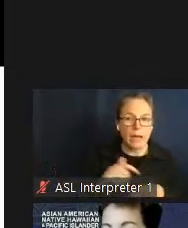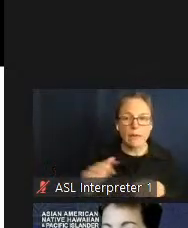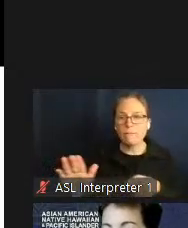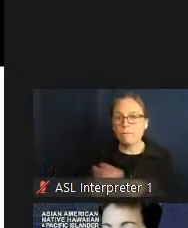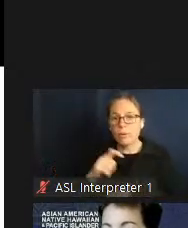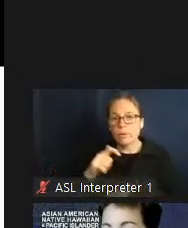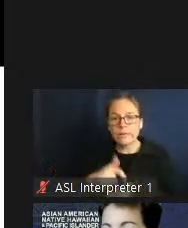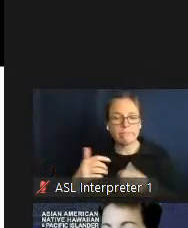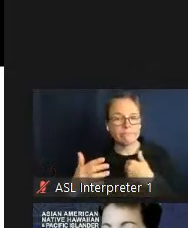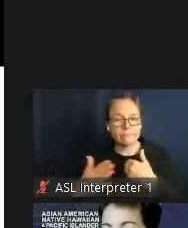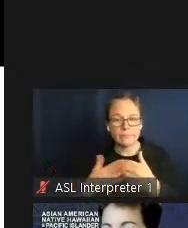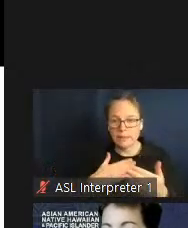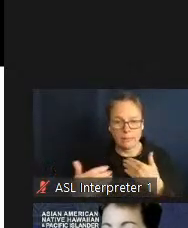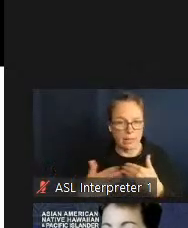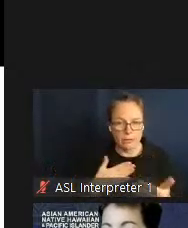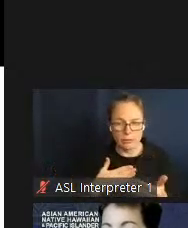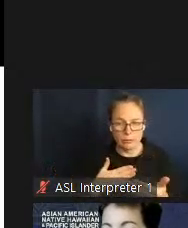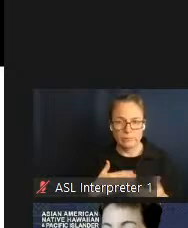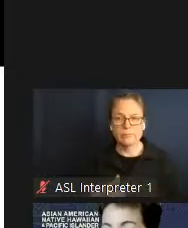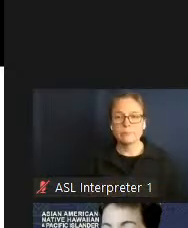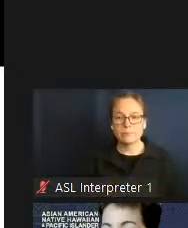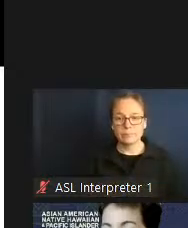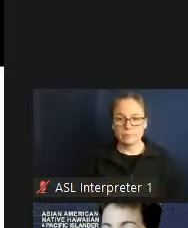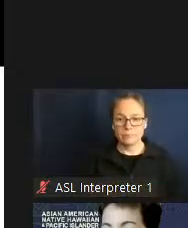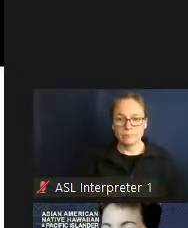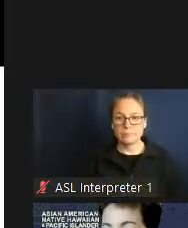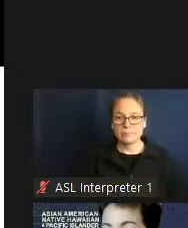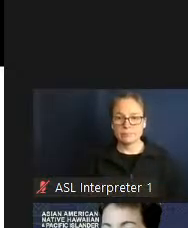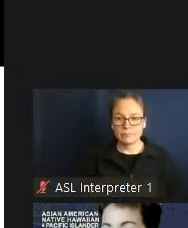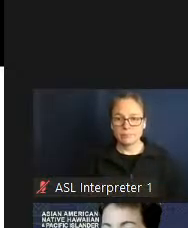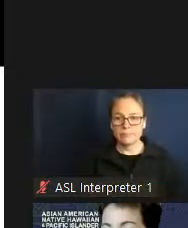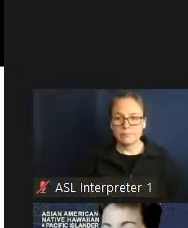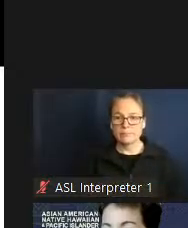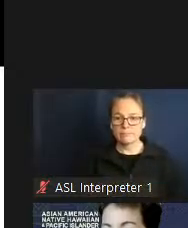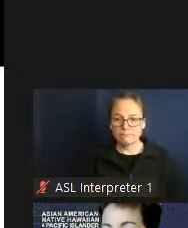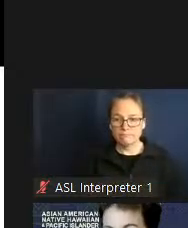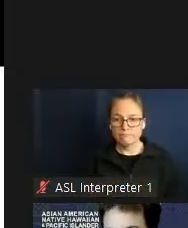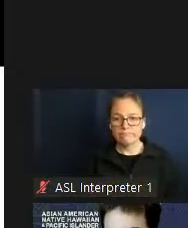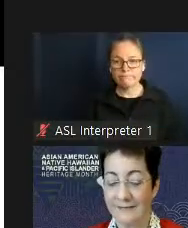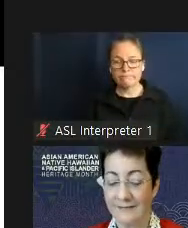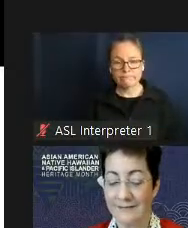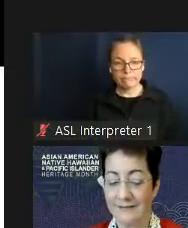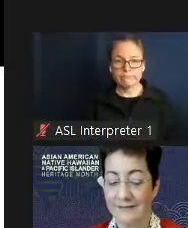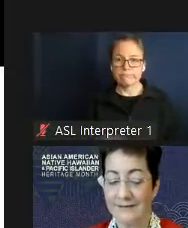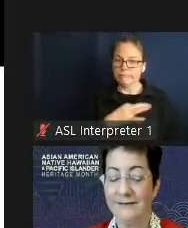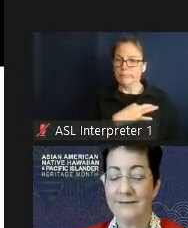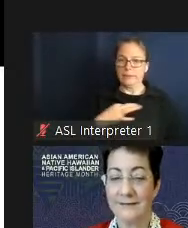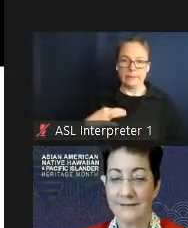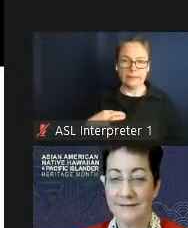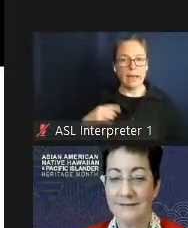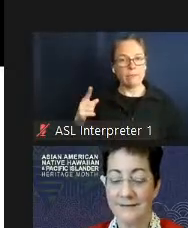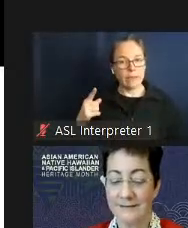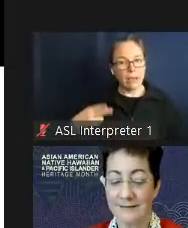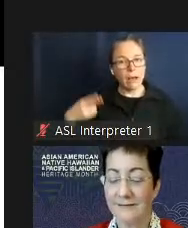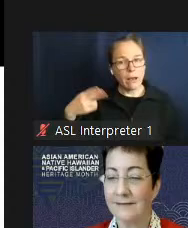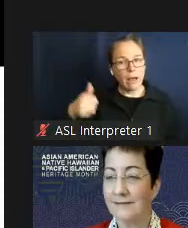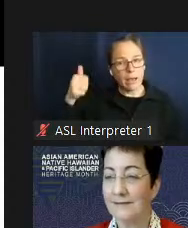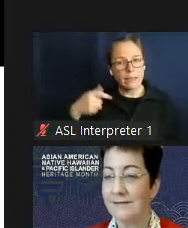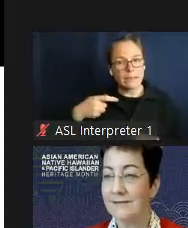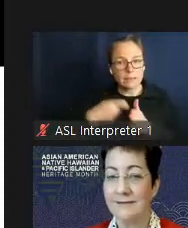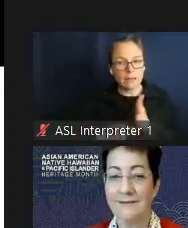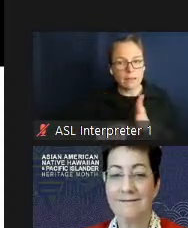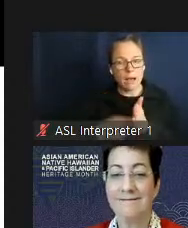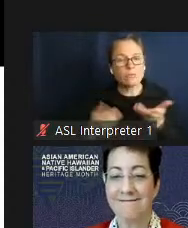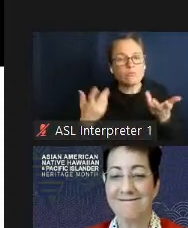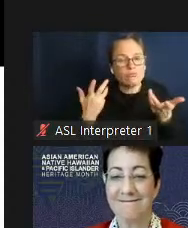and inclusion. And what we know is that personnel is the most significant cost within our